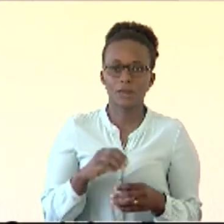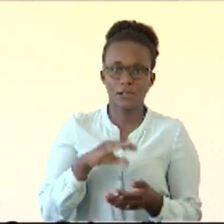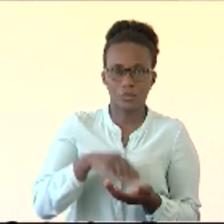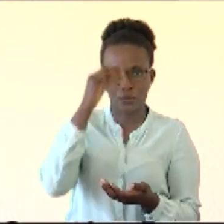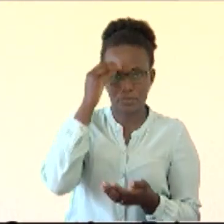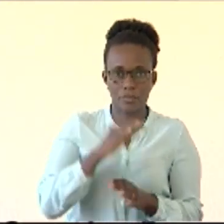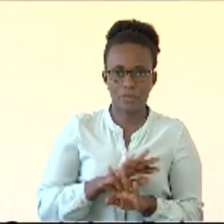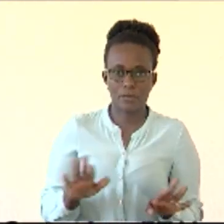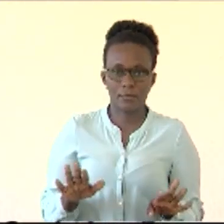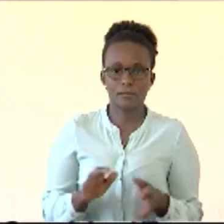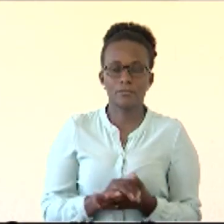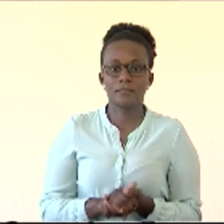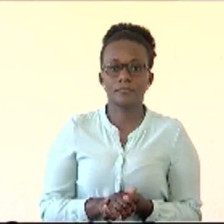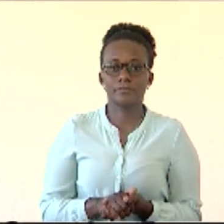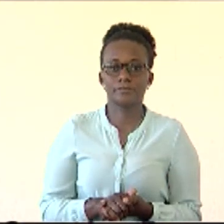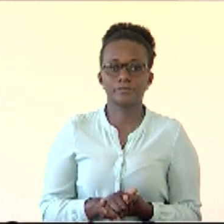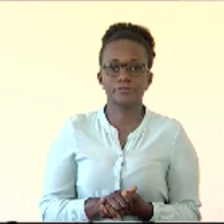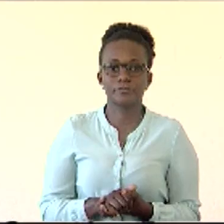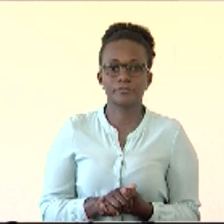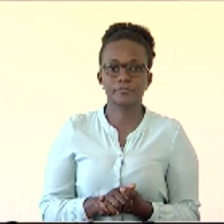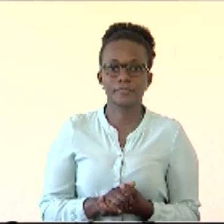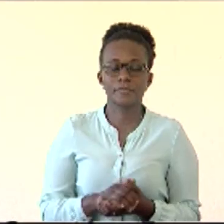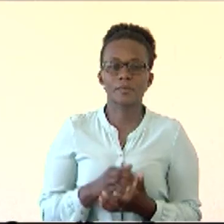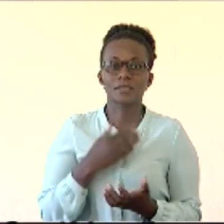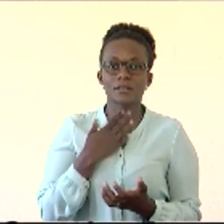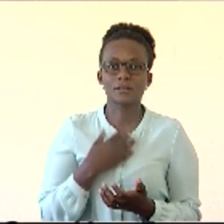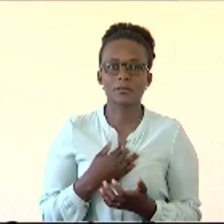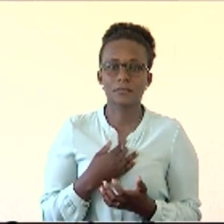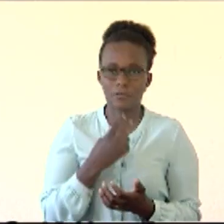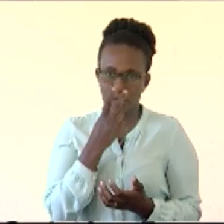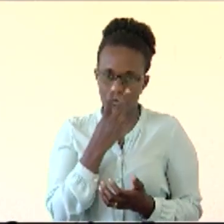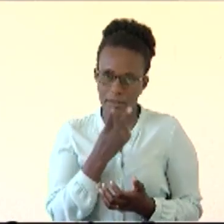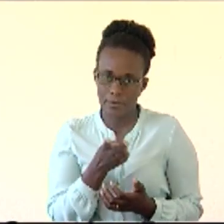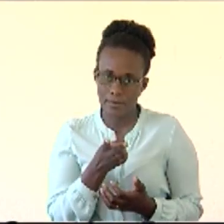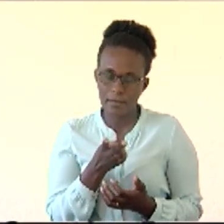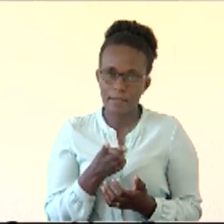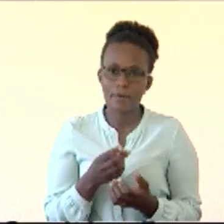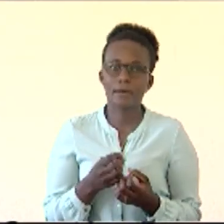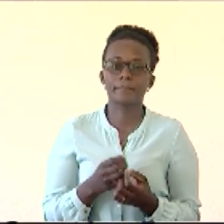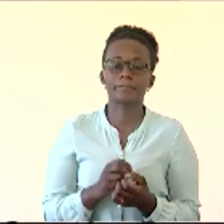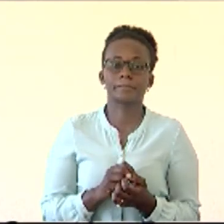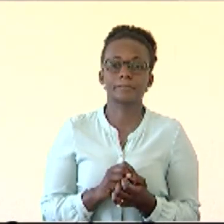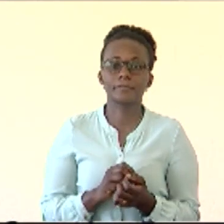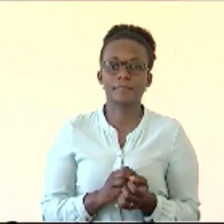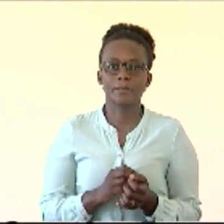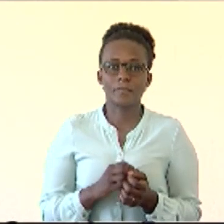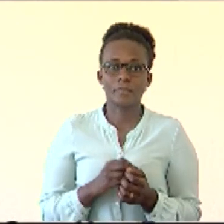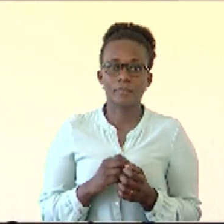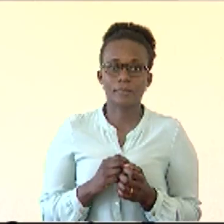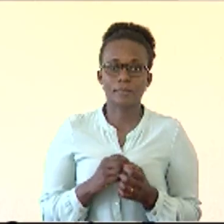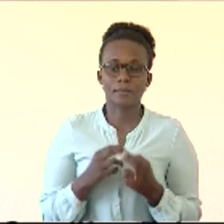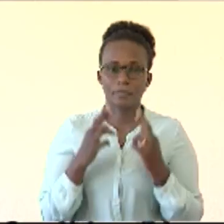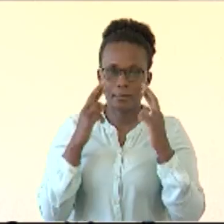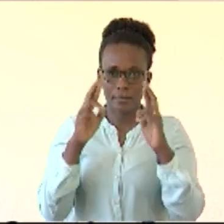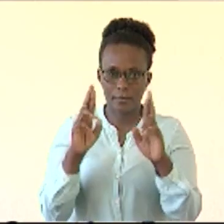So I would want you to pay attention. Be ready, please. Have your notebook and